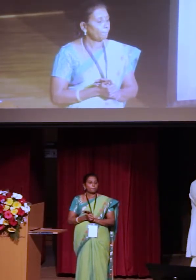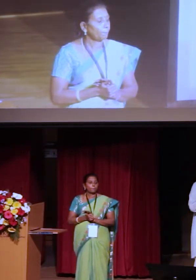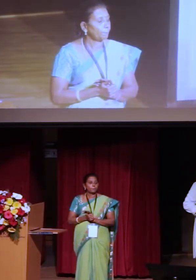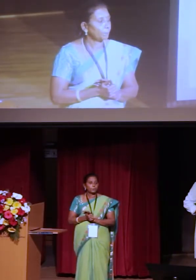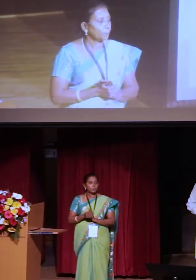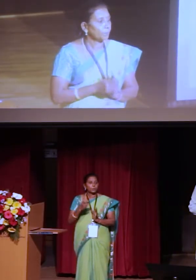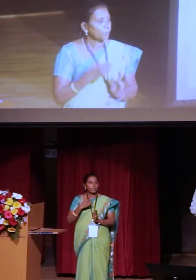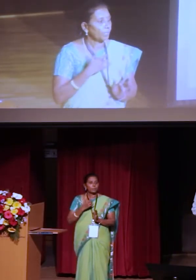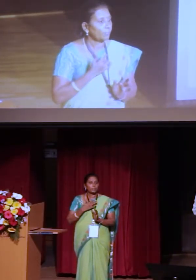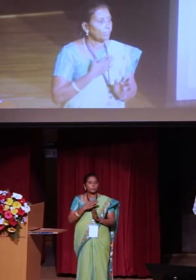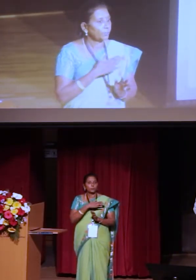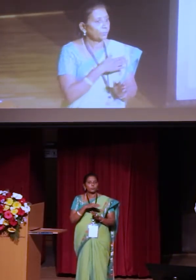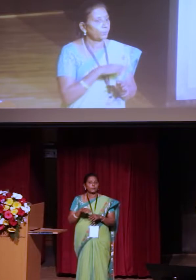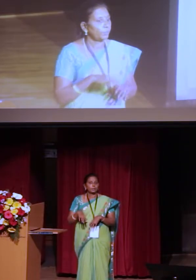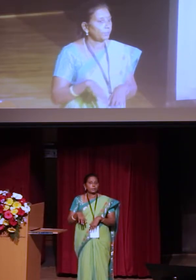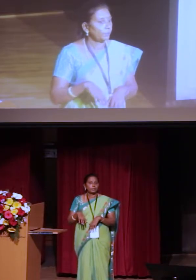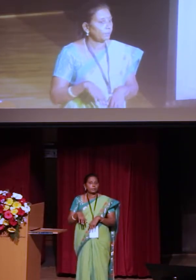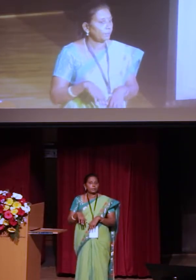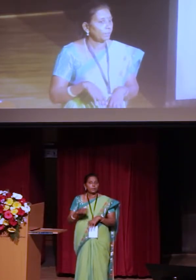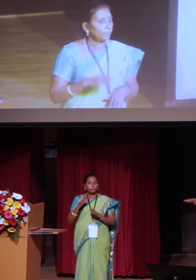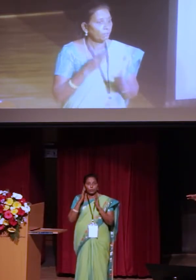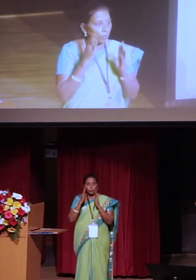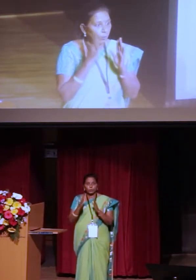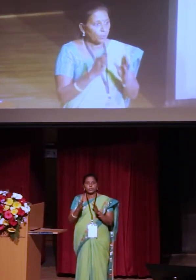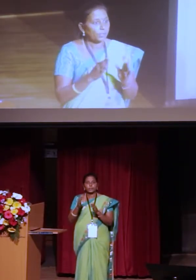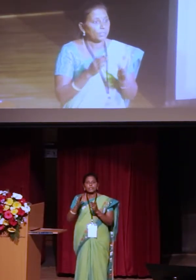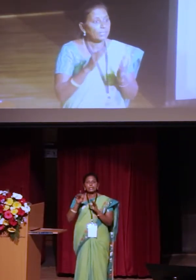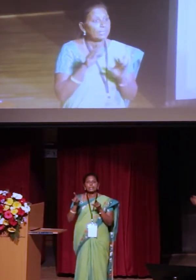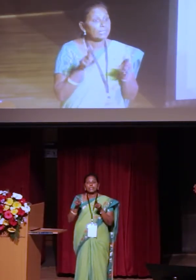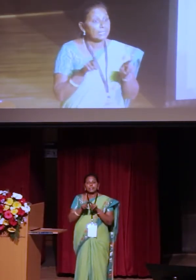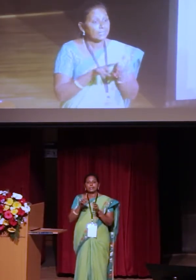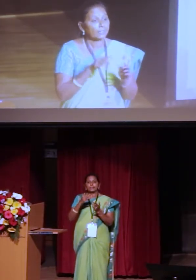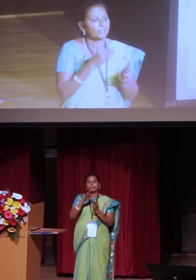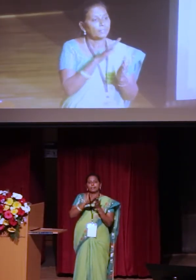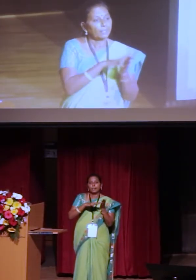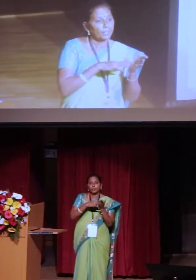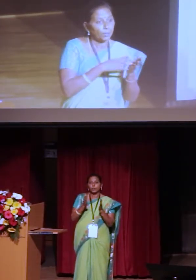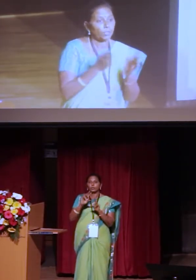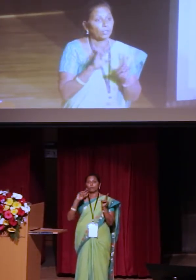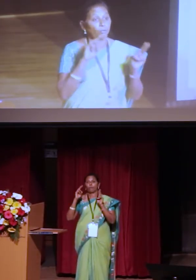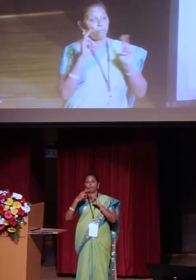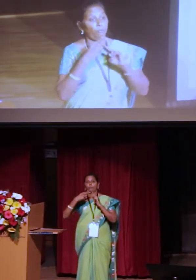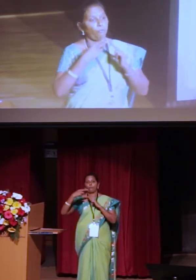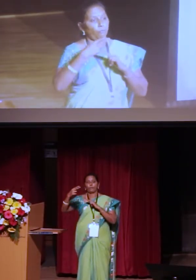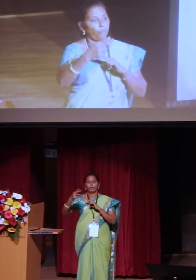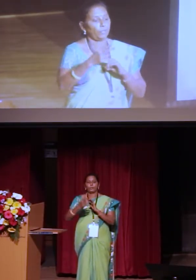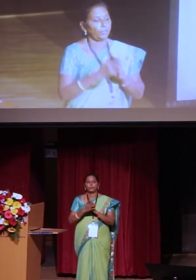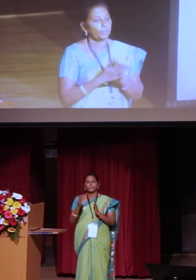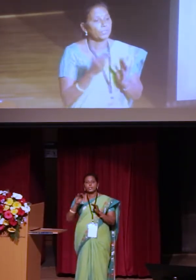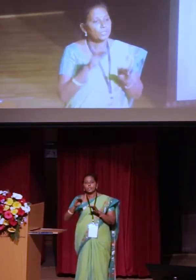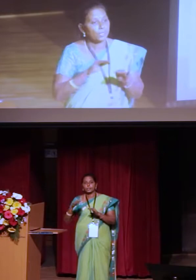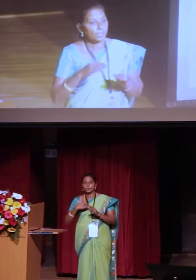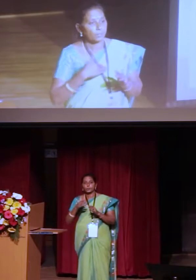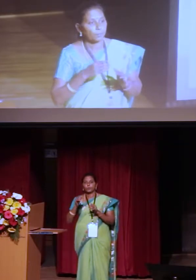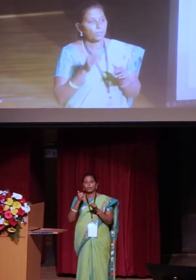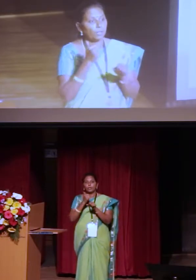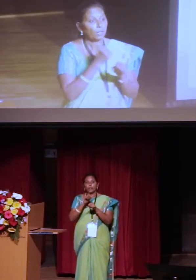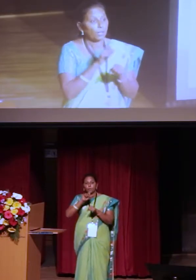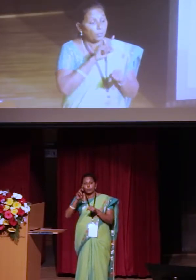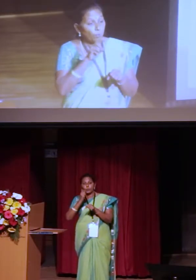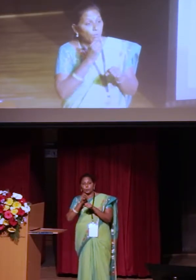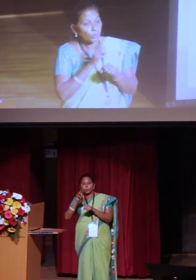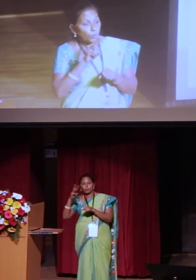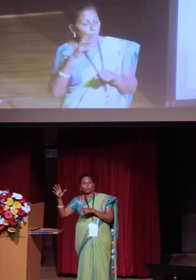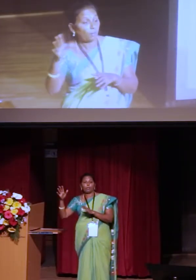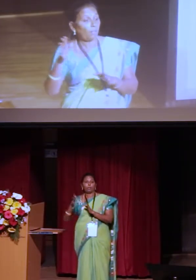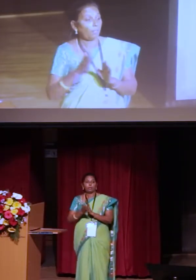Again, I won't go into too much detail. We looked at standard curriculum of schools across the world. What is a child supposed to know in grade 1, 2, 3?